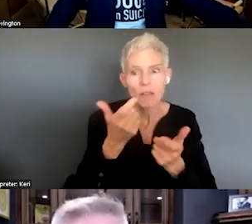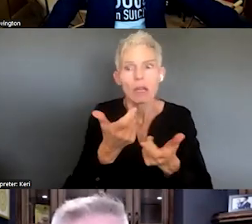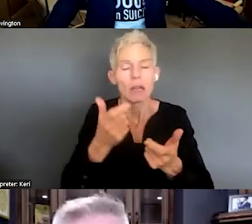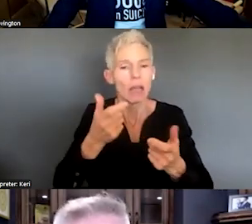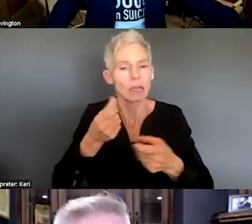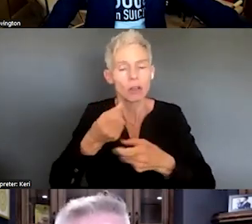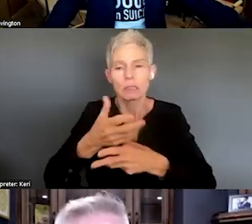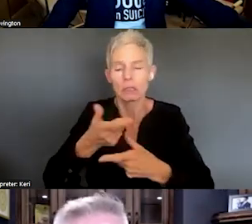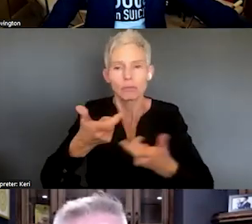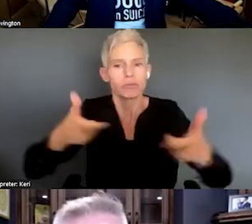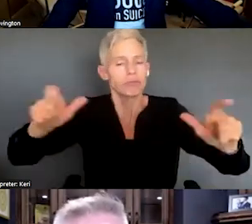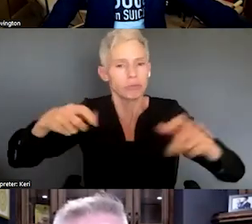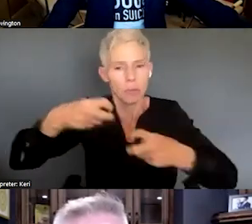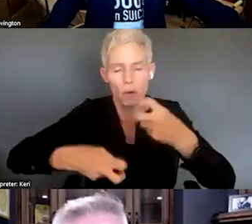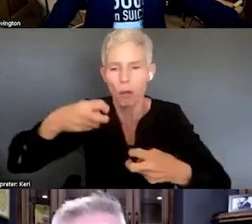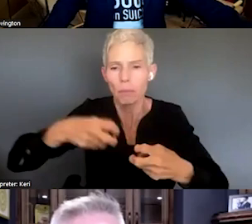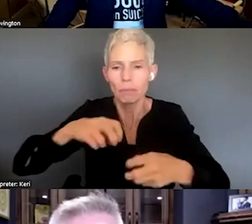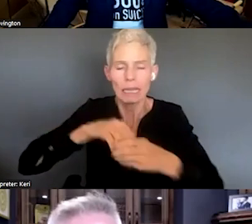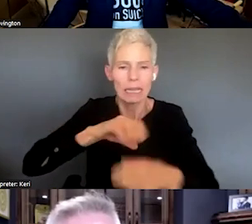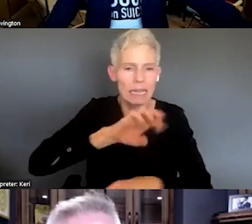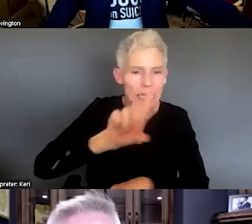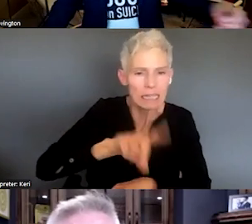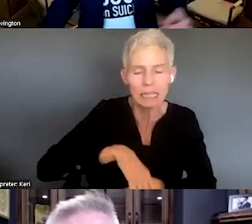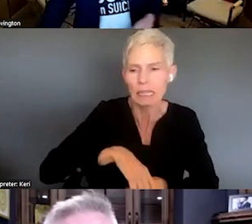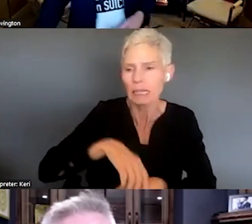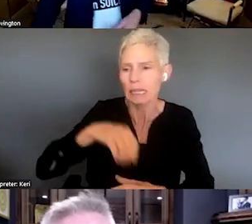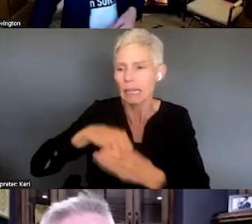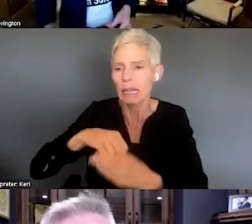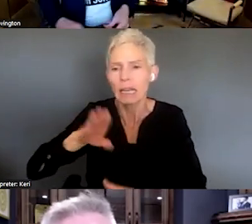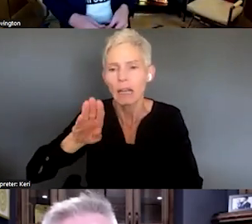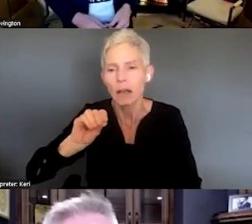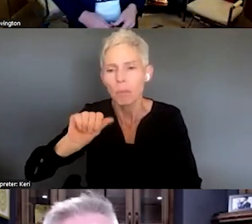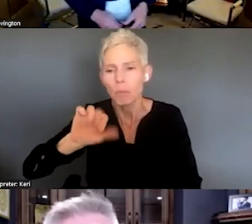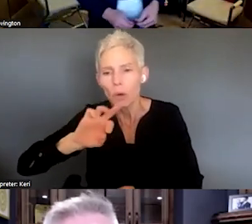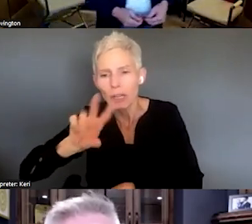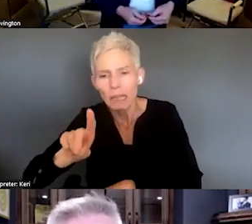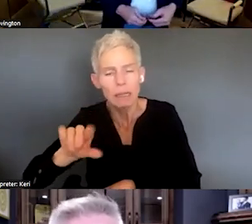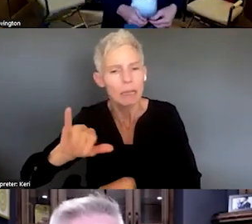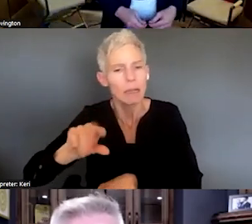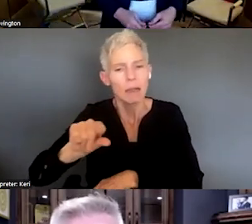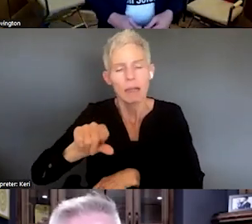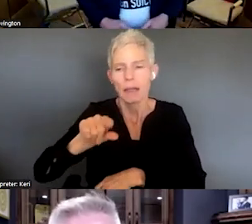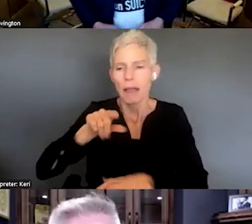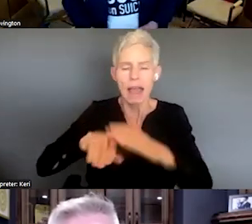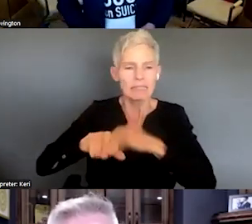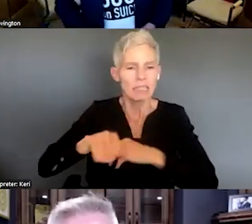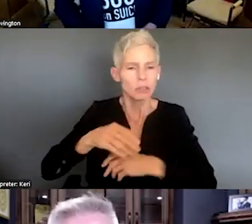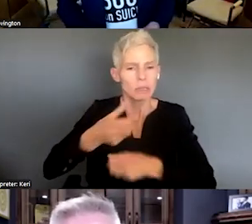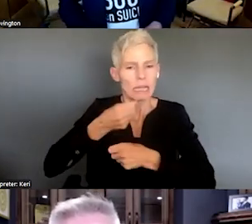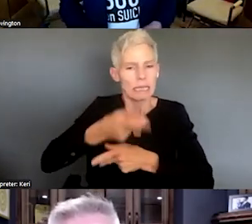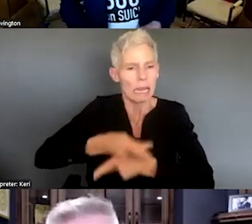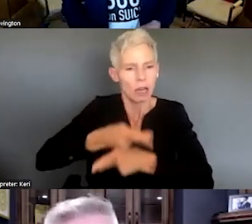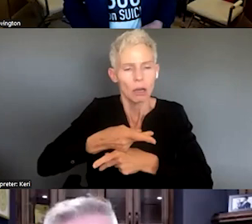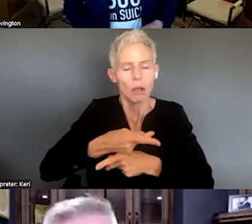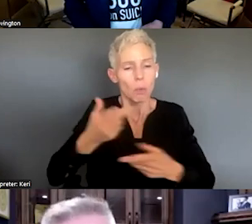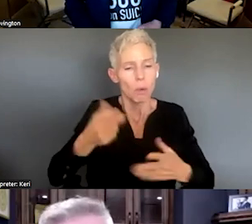the EDs and boarding and access to care. And what ends up happening when you don't start kind of at the beginning of